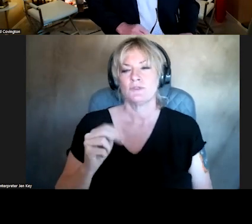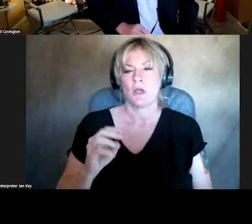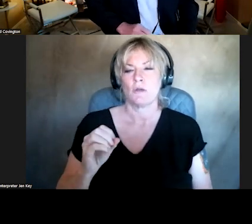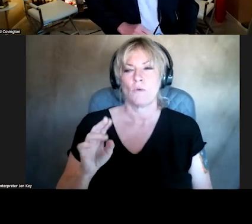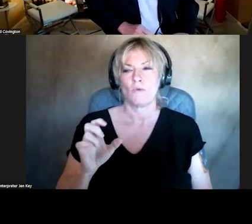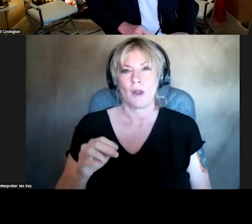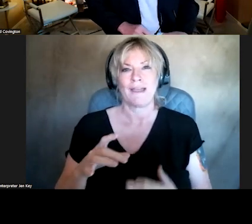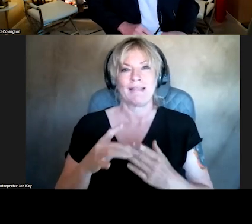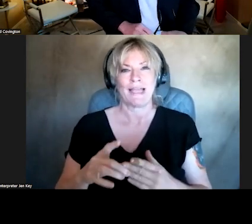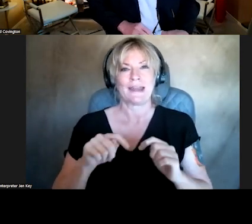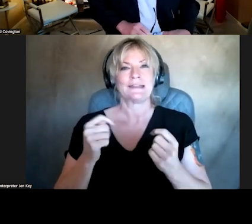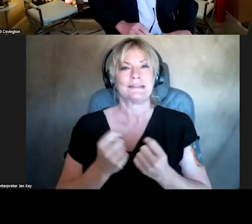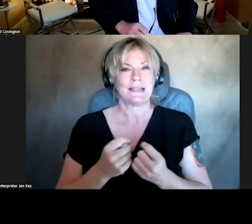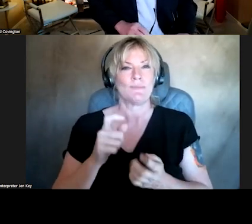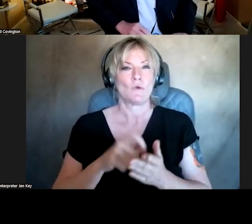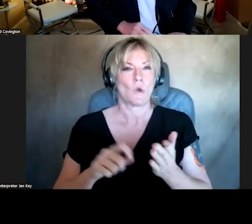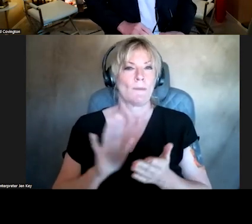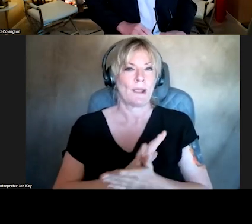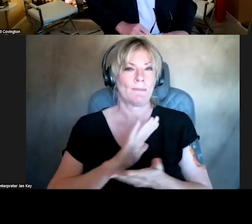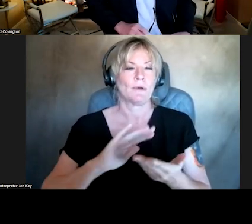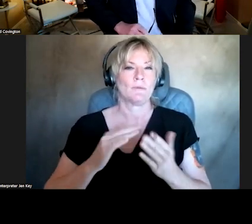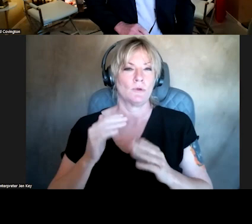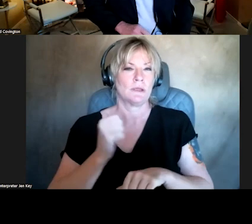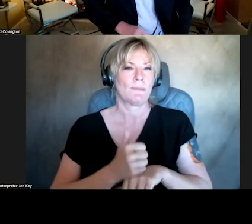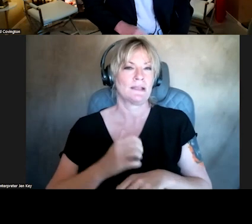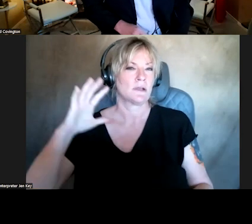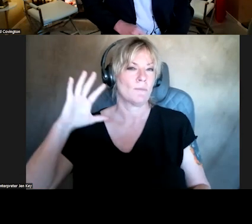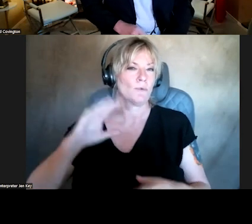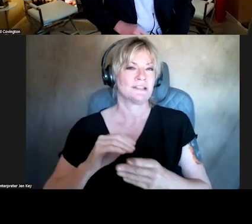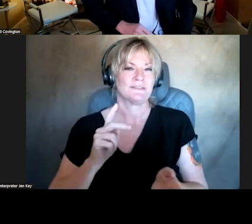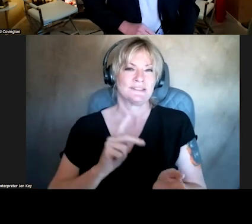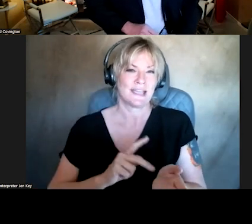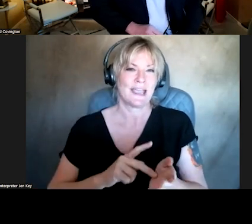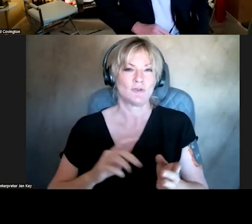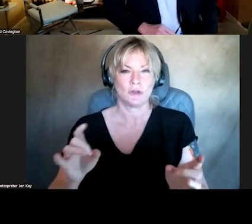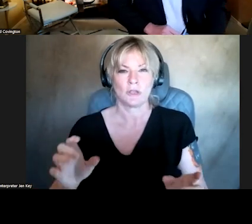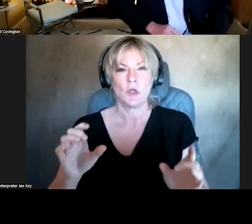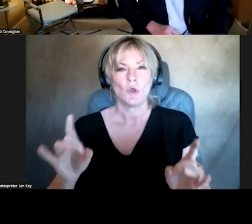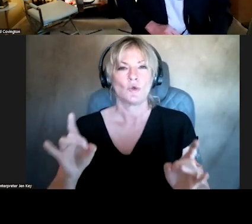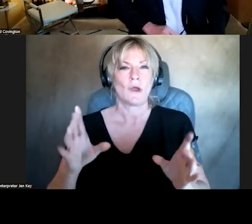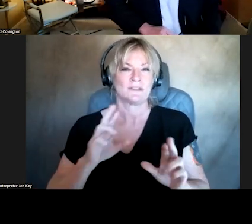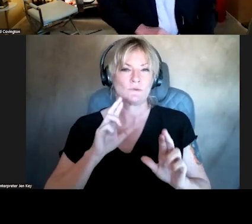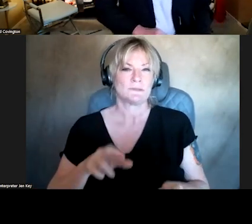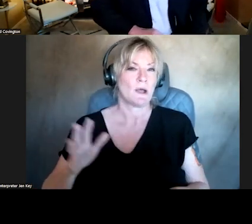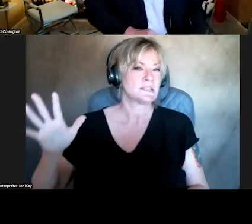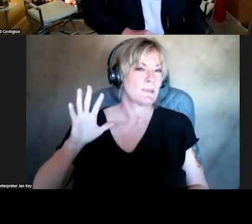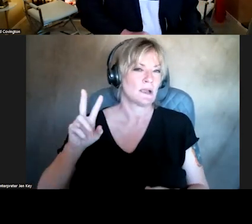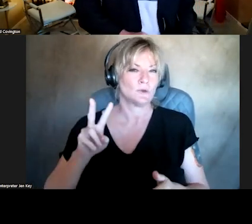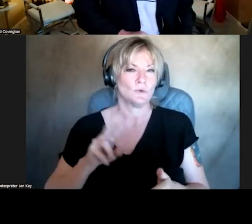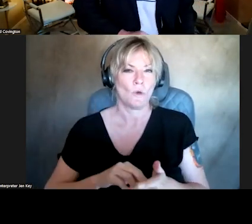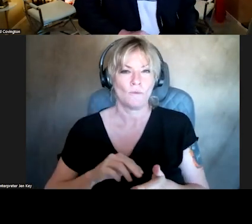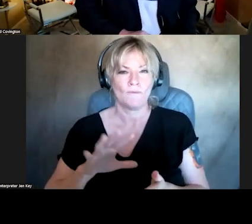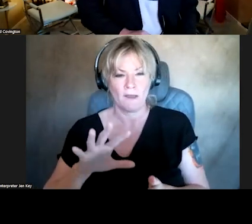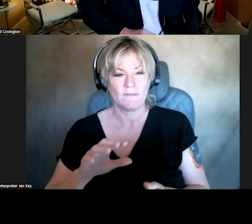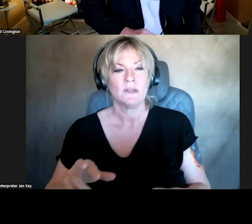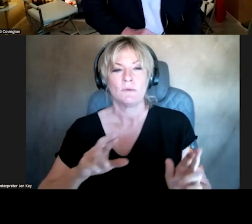this paper, a community-based comprehensive psychiatric crisis response service, back in 2005. And preparing for